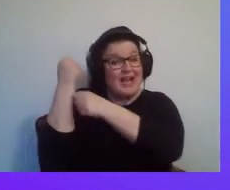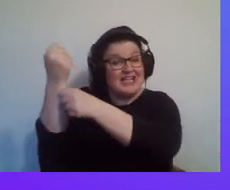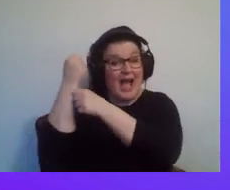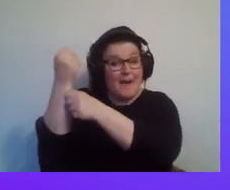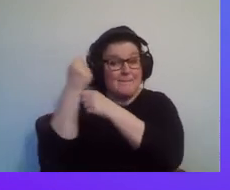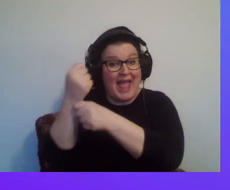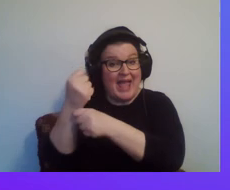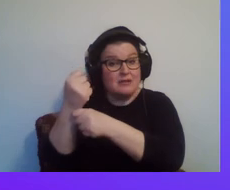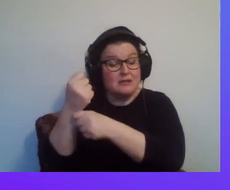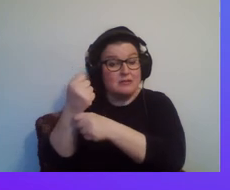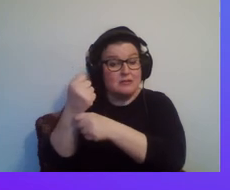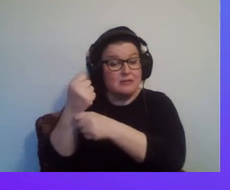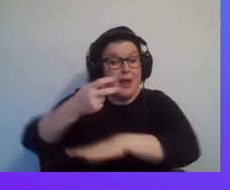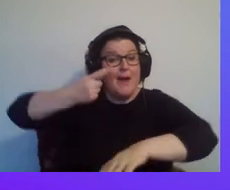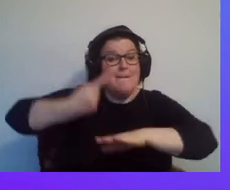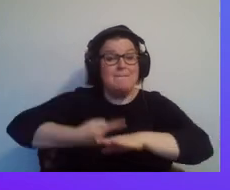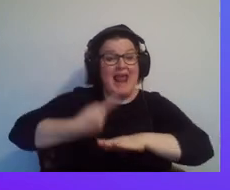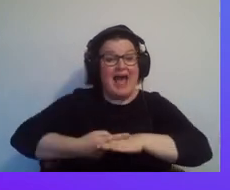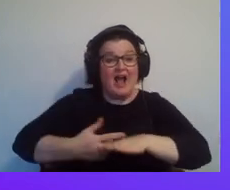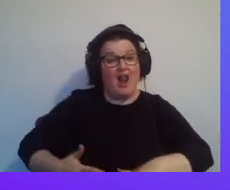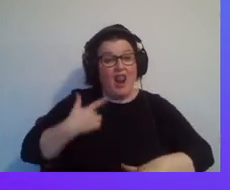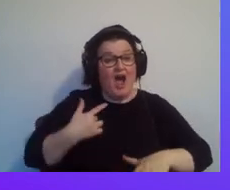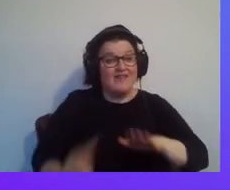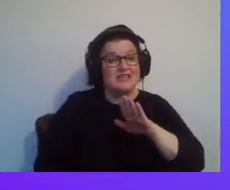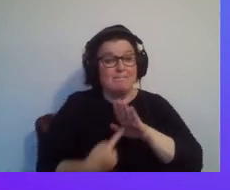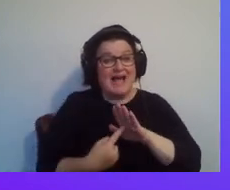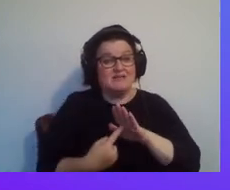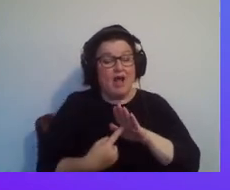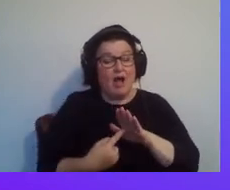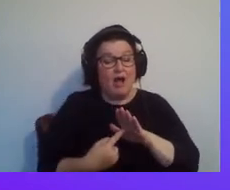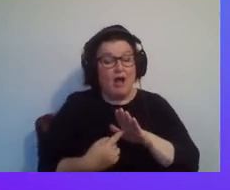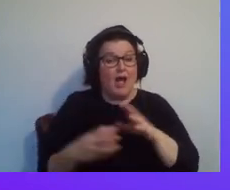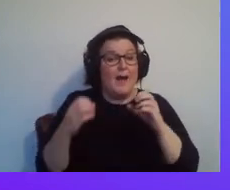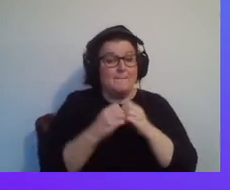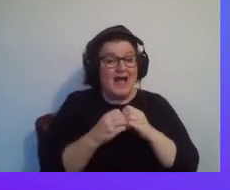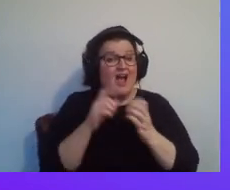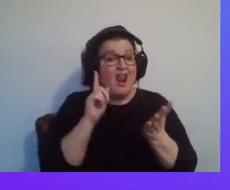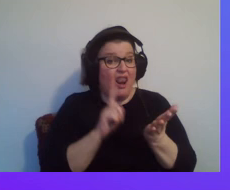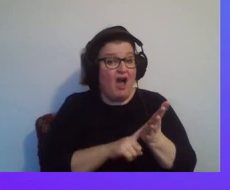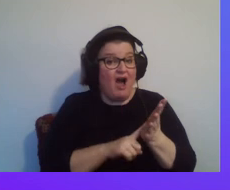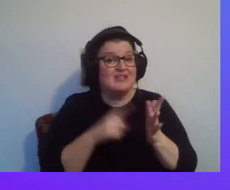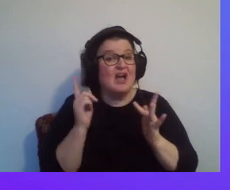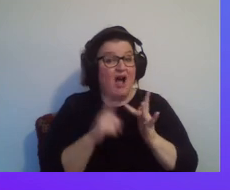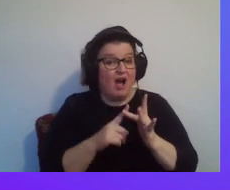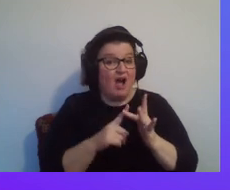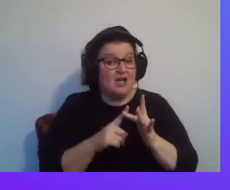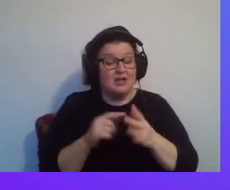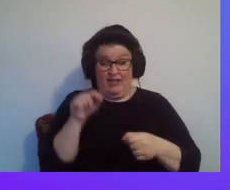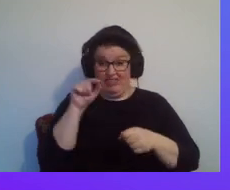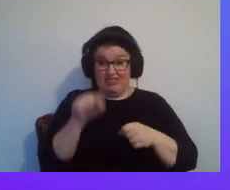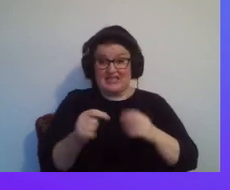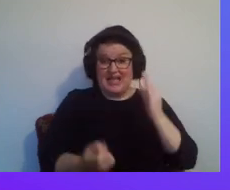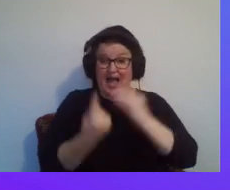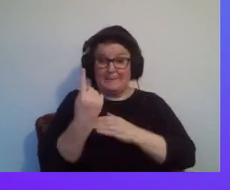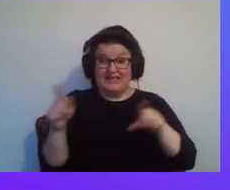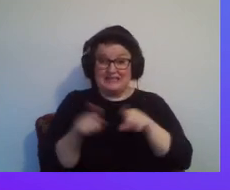same time. So we mustn't take that think this thing is happening in some sort of vacuum. We are in a moment here. Well, look, if